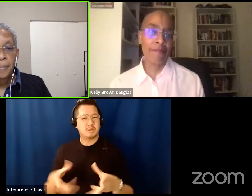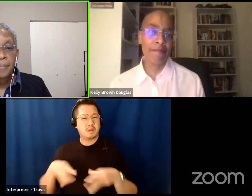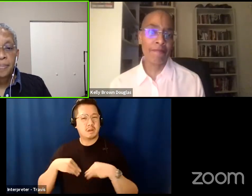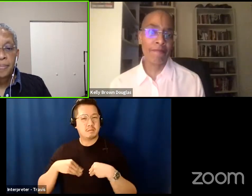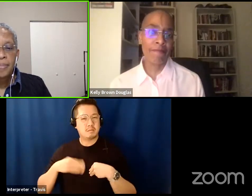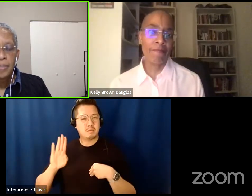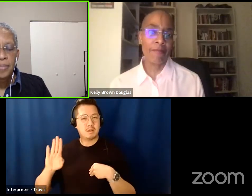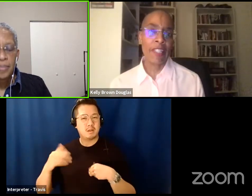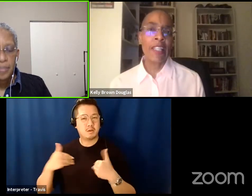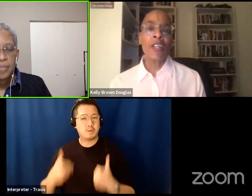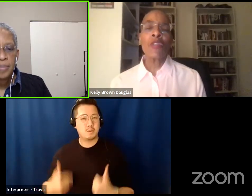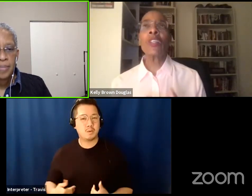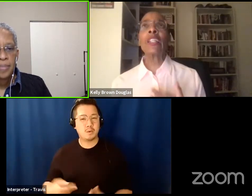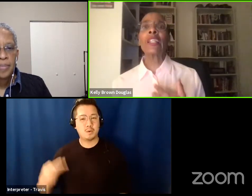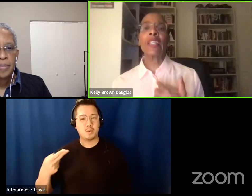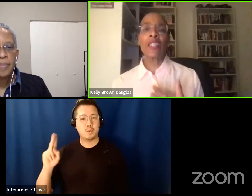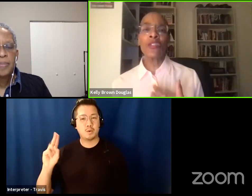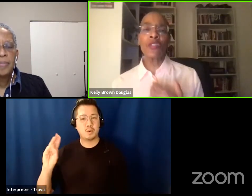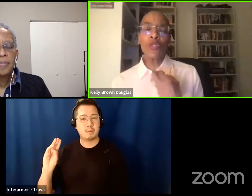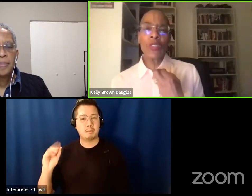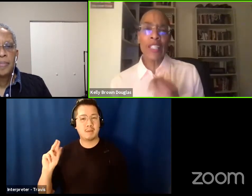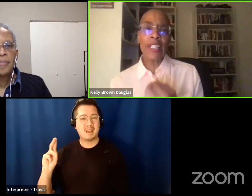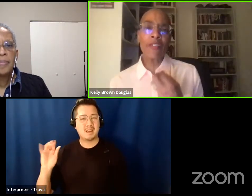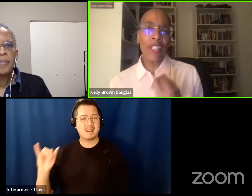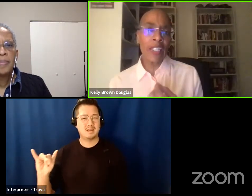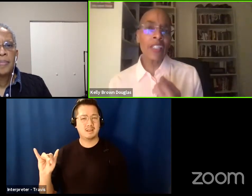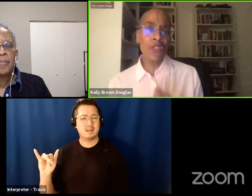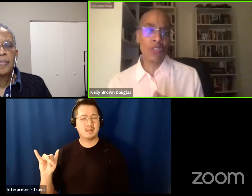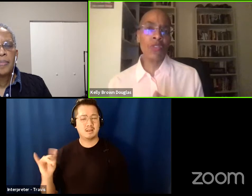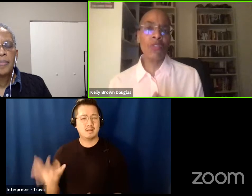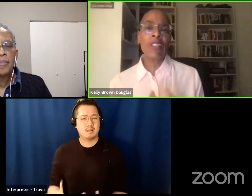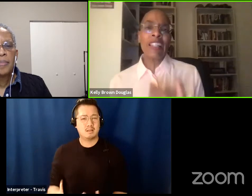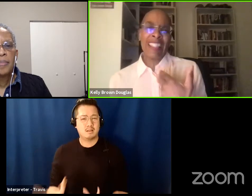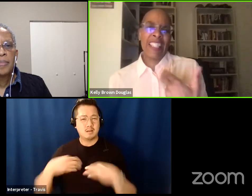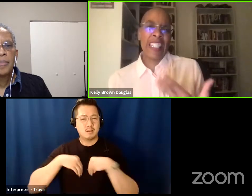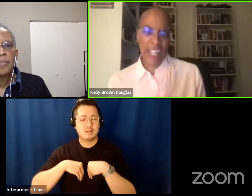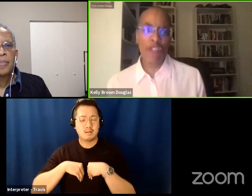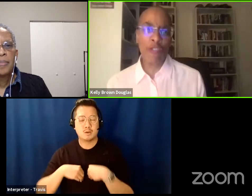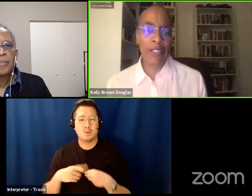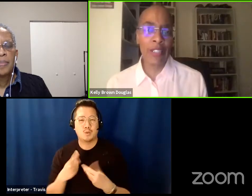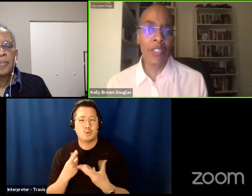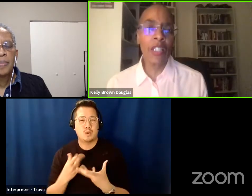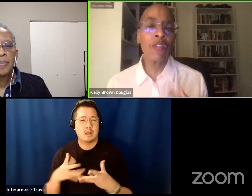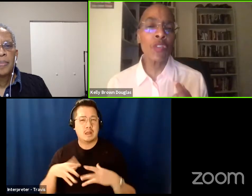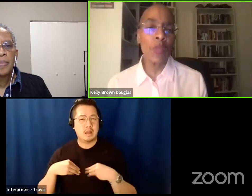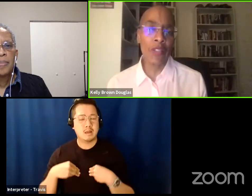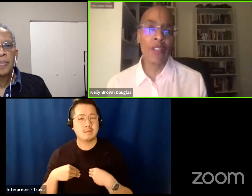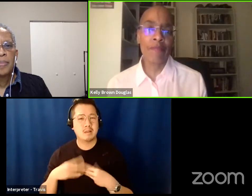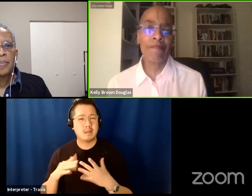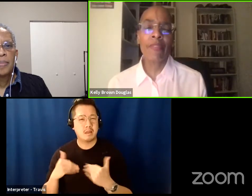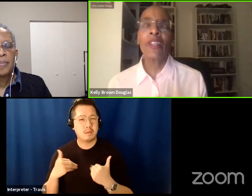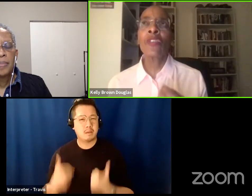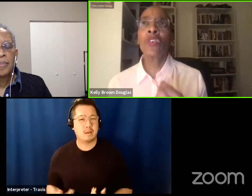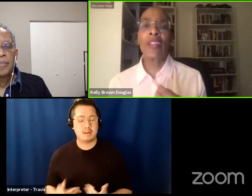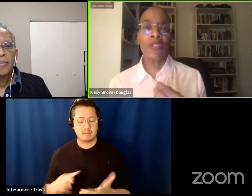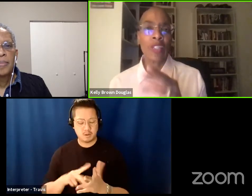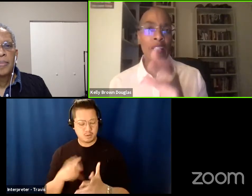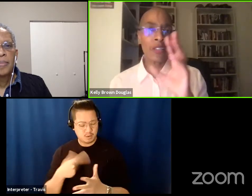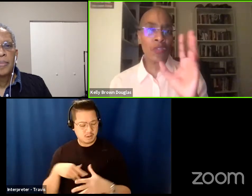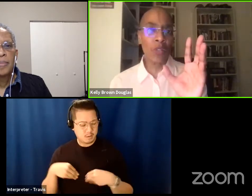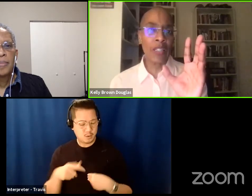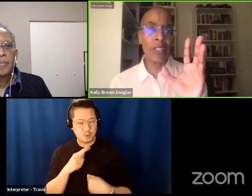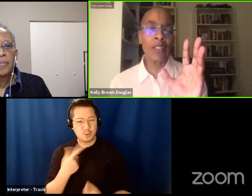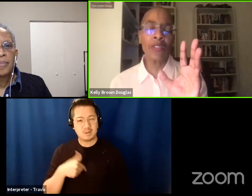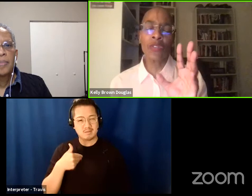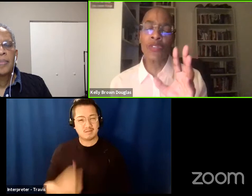humanity really is to live into the sacredness of who we are. So I say